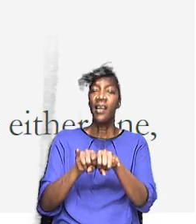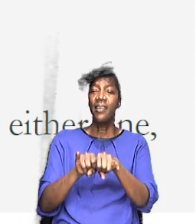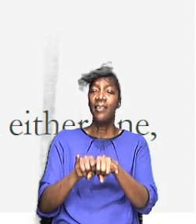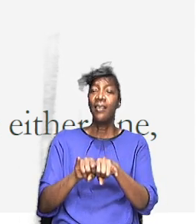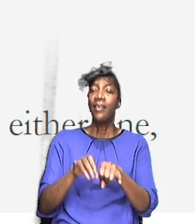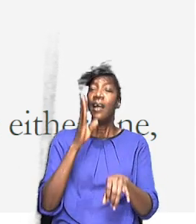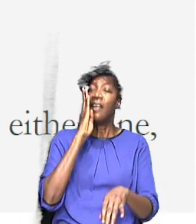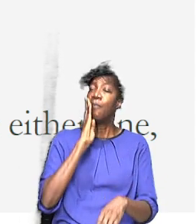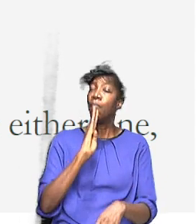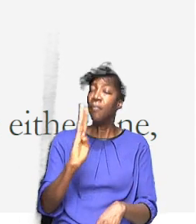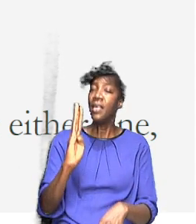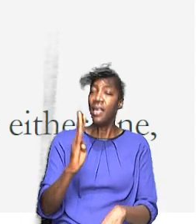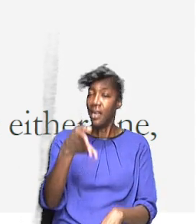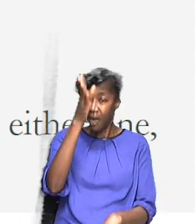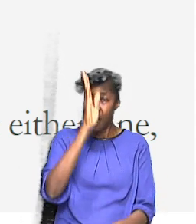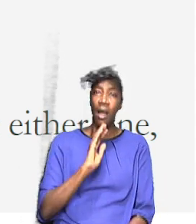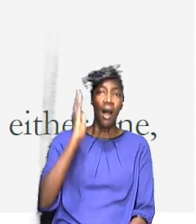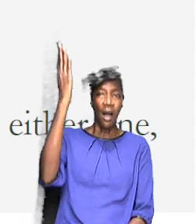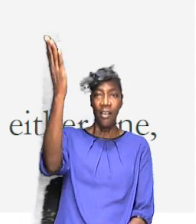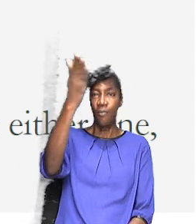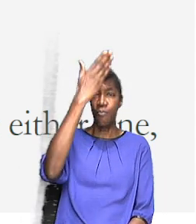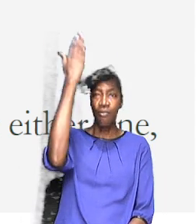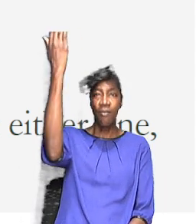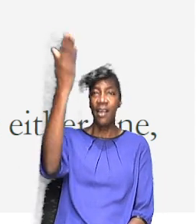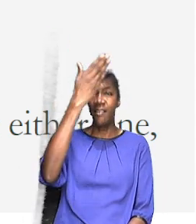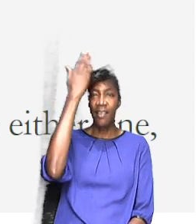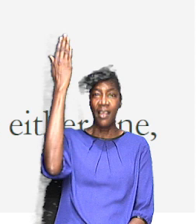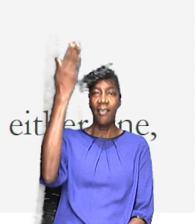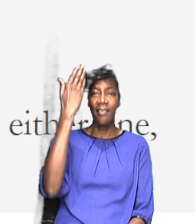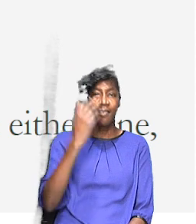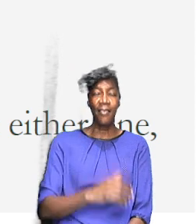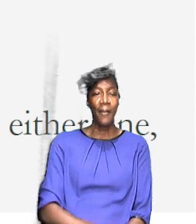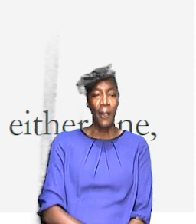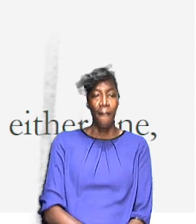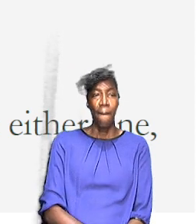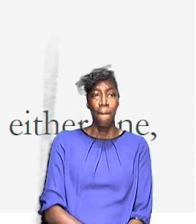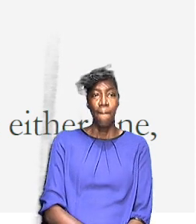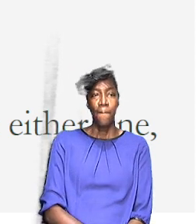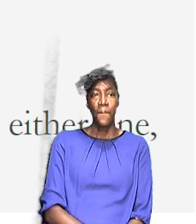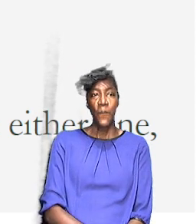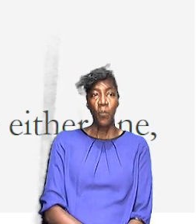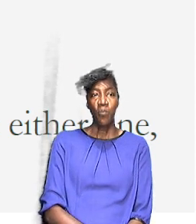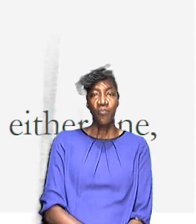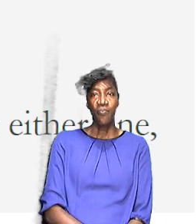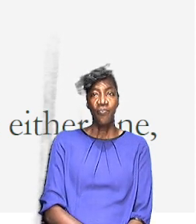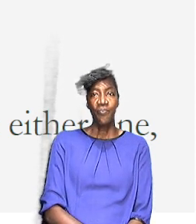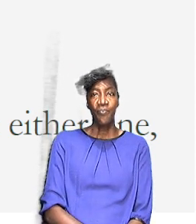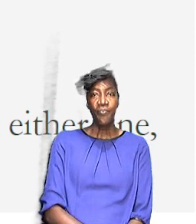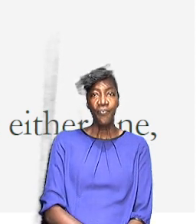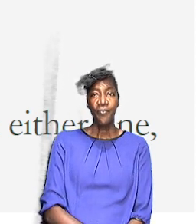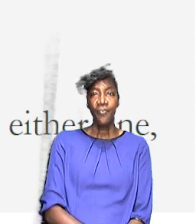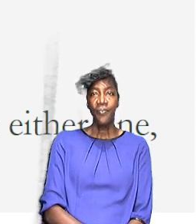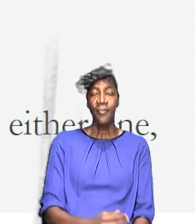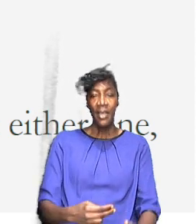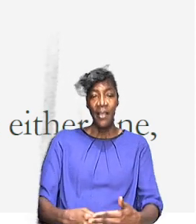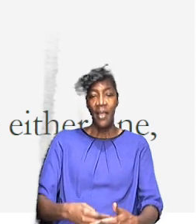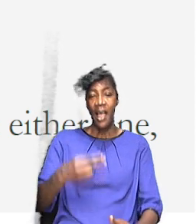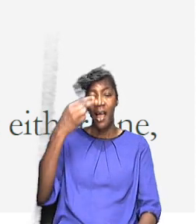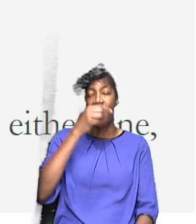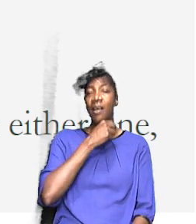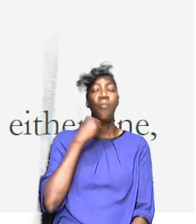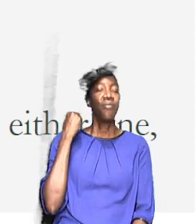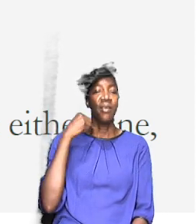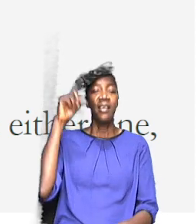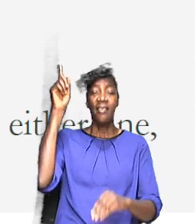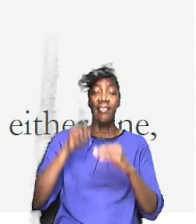of God itself. Very important. We're going to pull these back when we go back to the woman. So the high priest